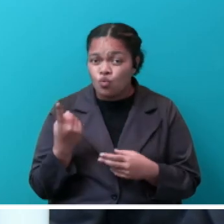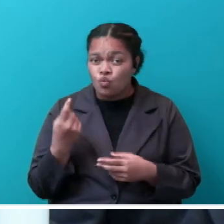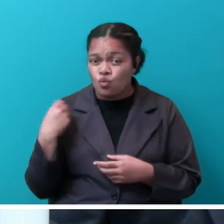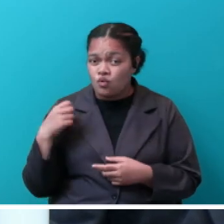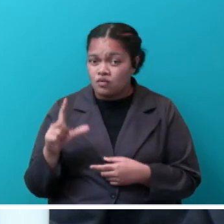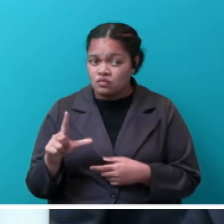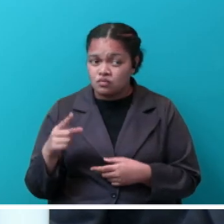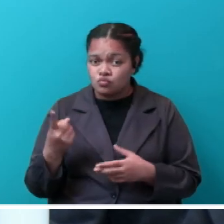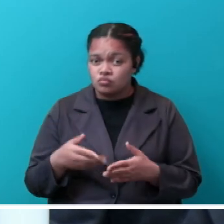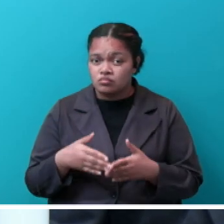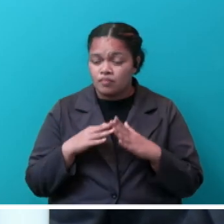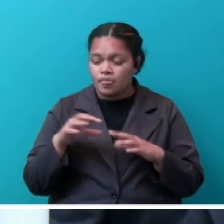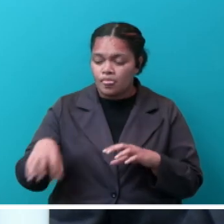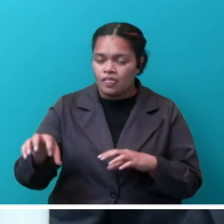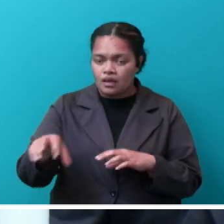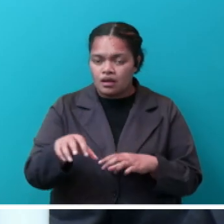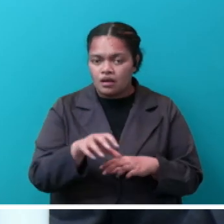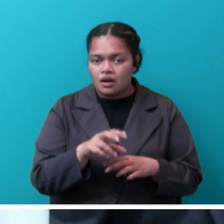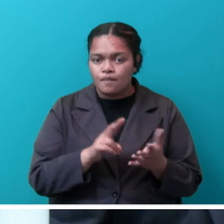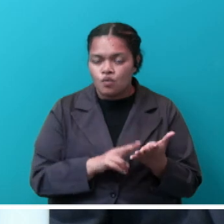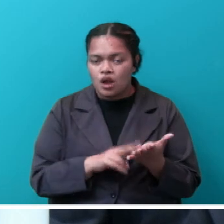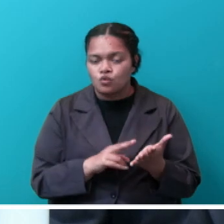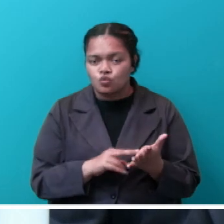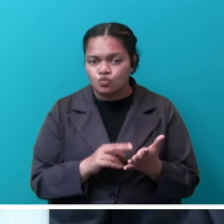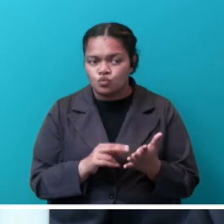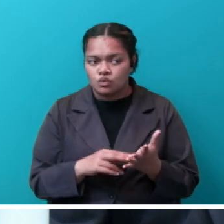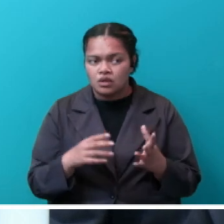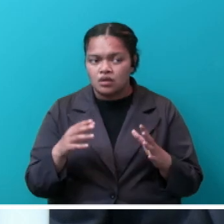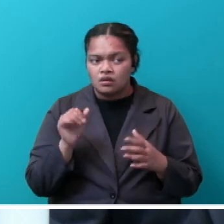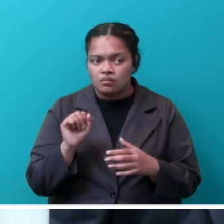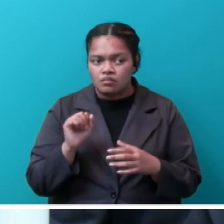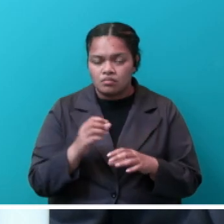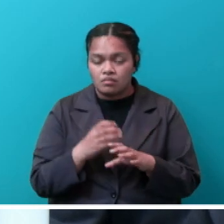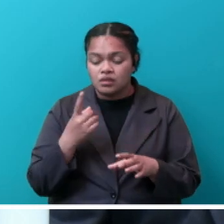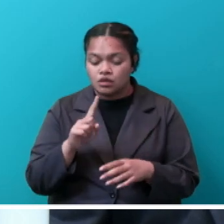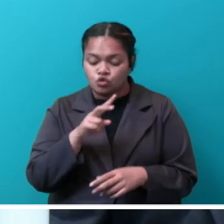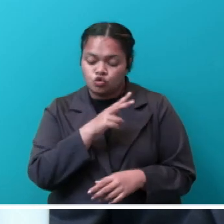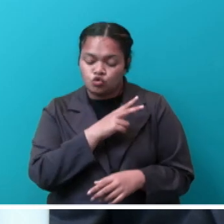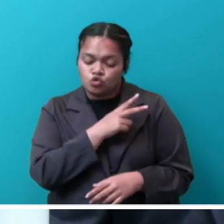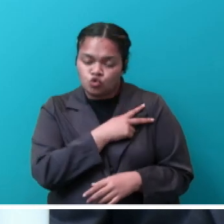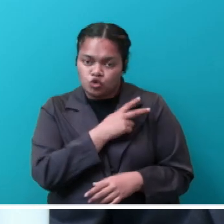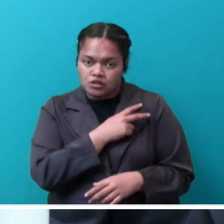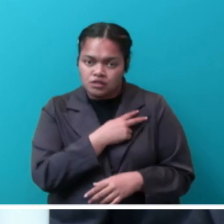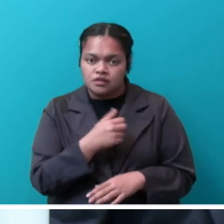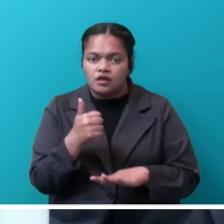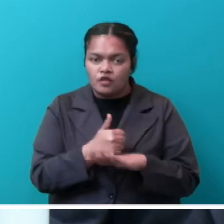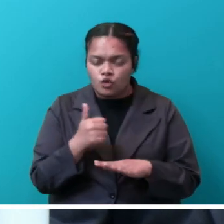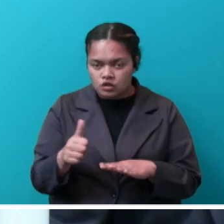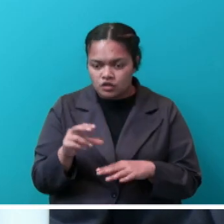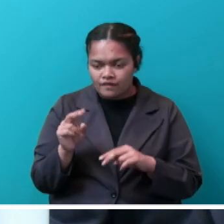established in the Nabouwalu passenger terminal for essential services, including Biosecurity Authority of